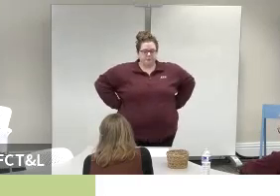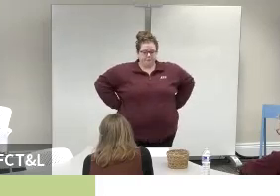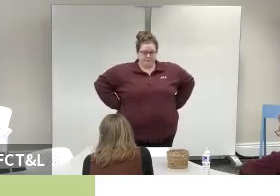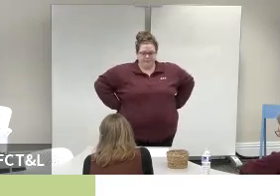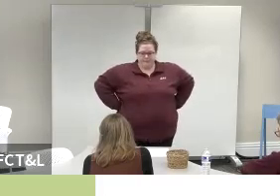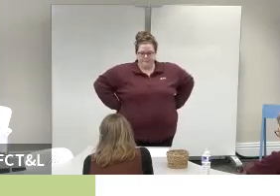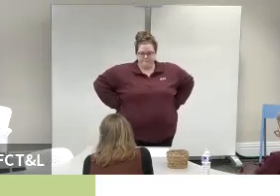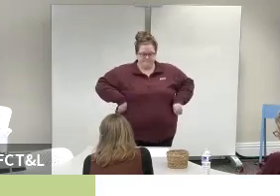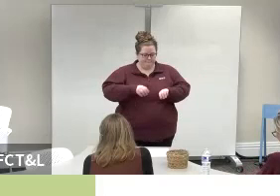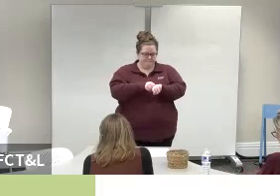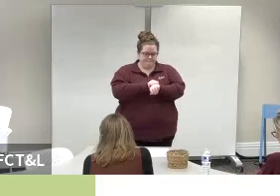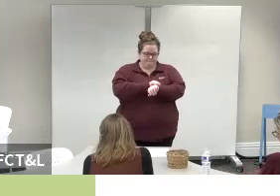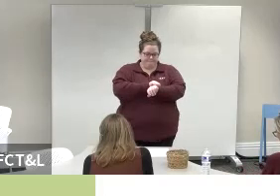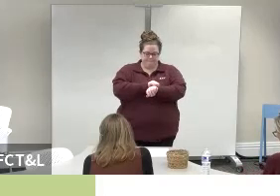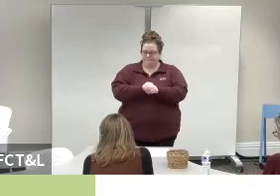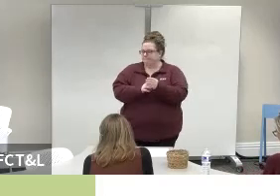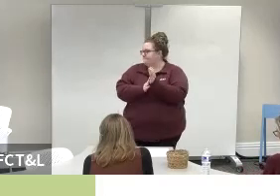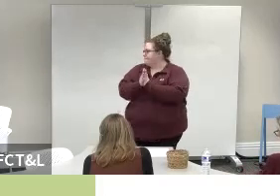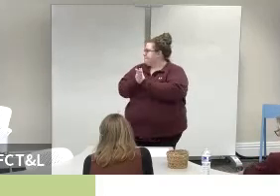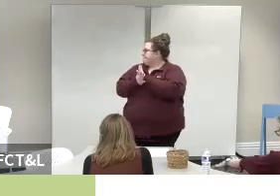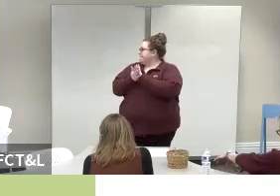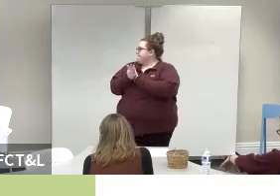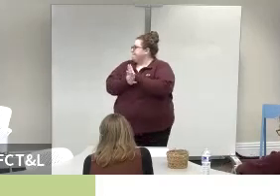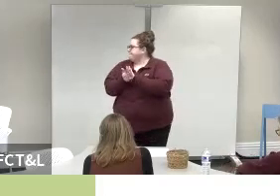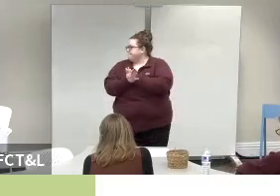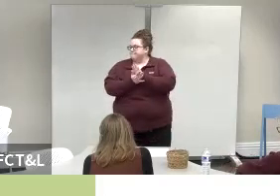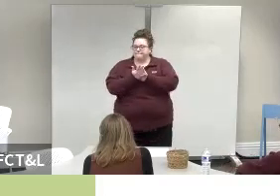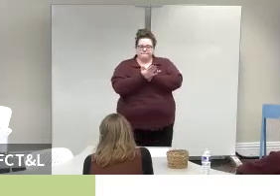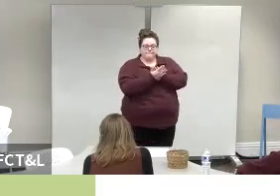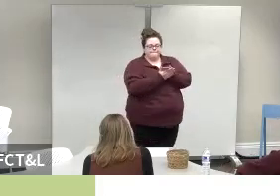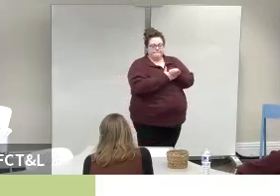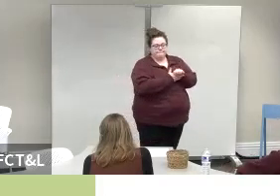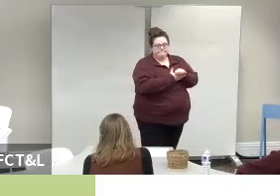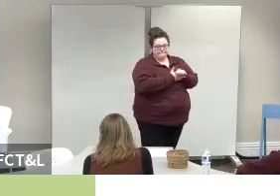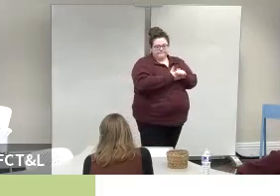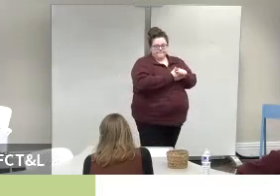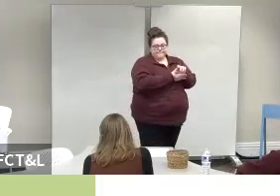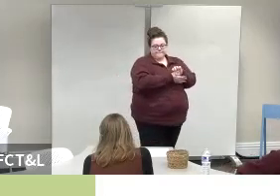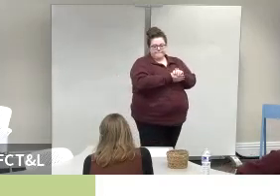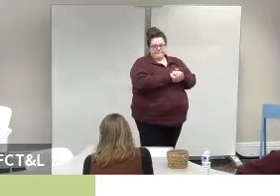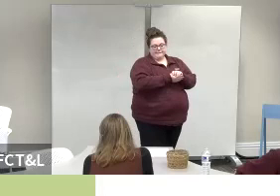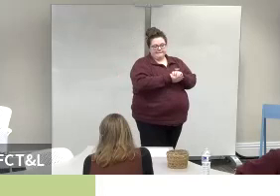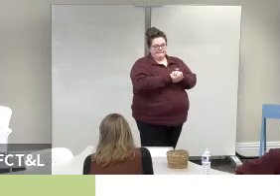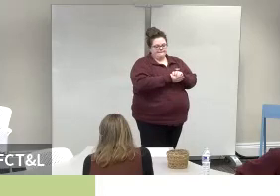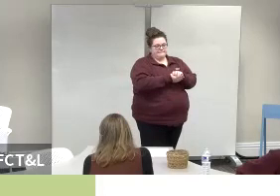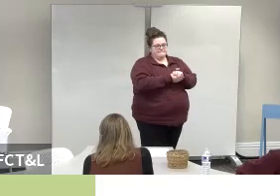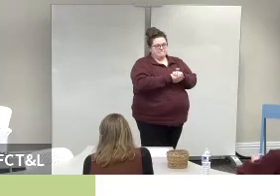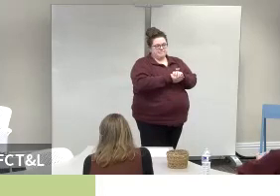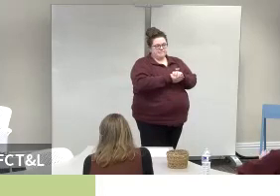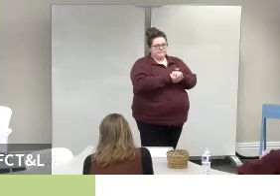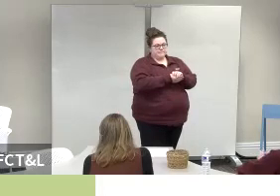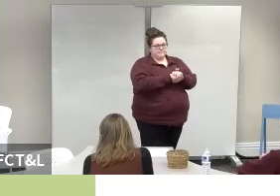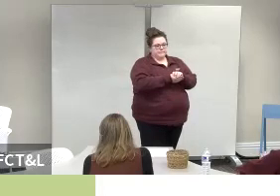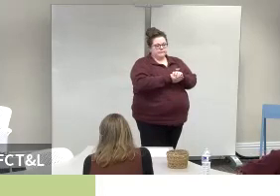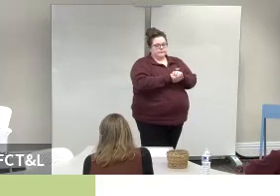as possible, because From the we're very visual. So, you know, we're creating as